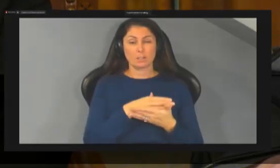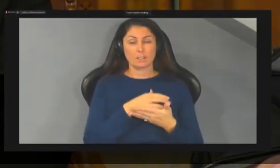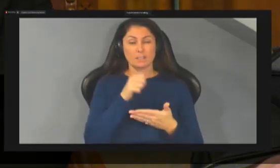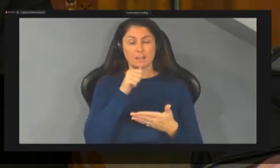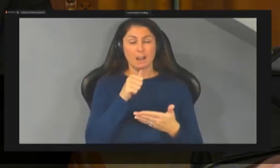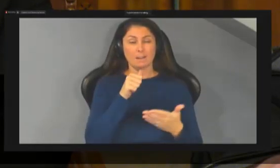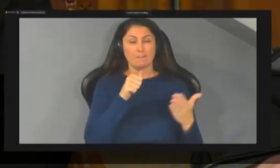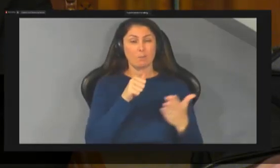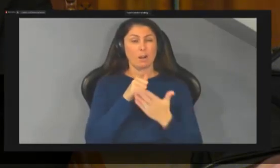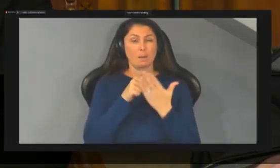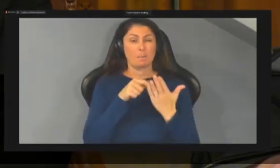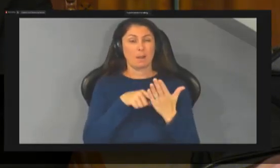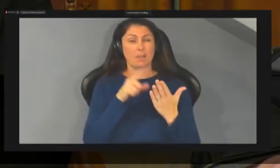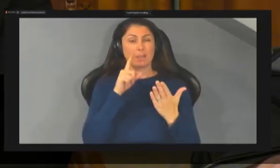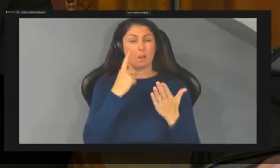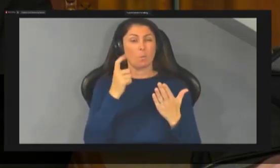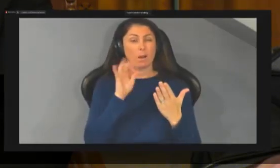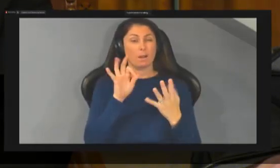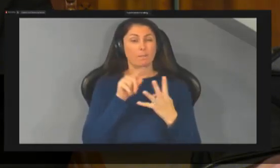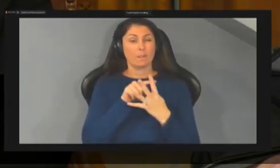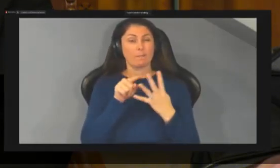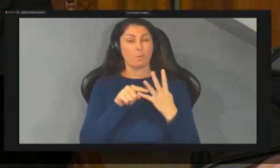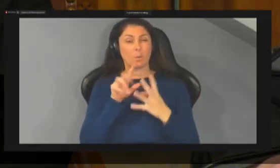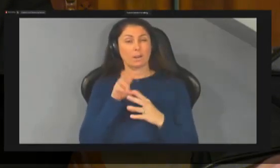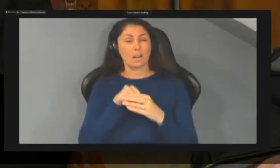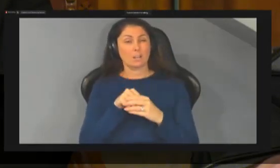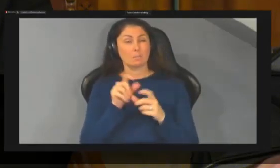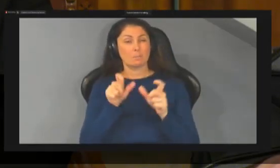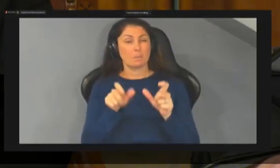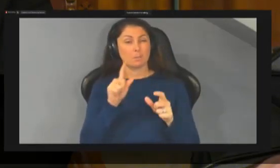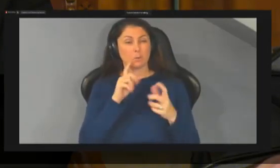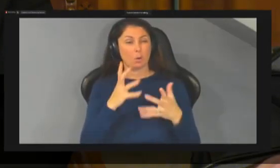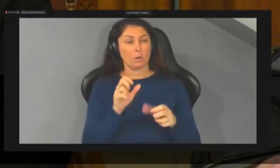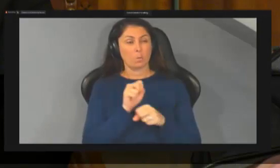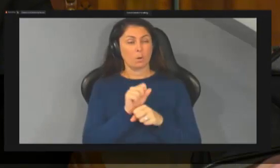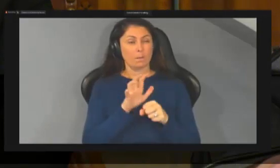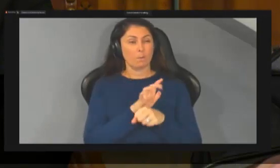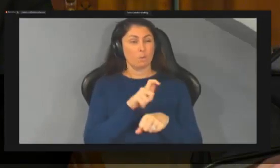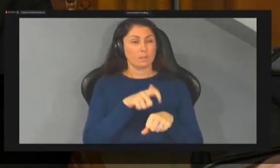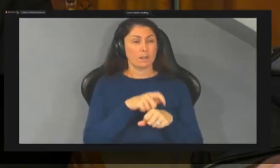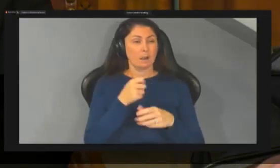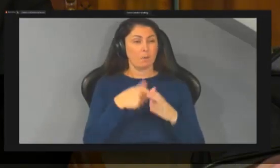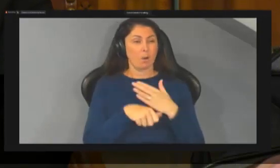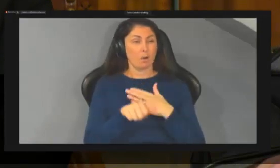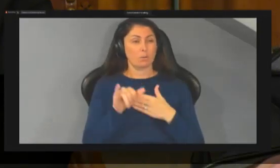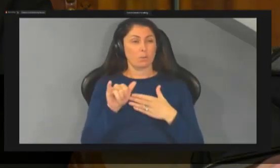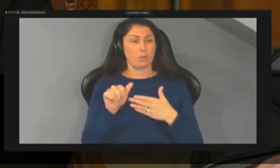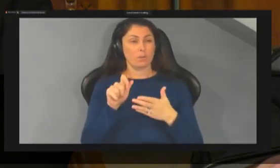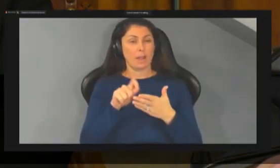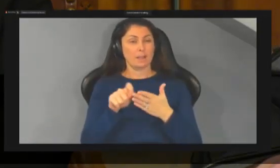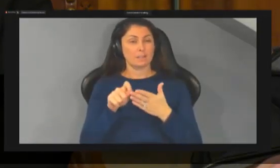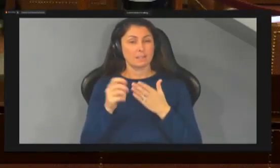thought one of the four community engagement people was already working full-time under the solicitor as a research person.